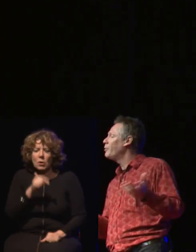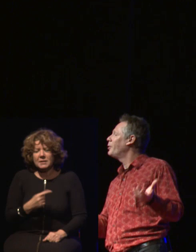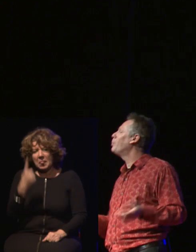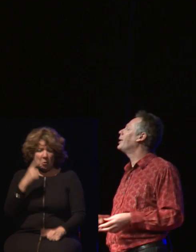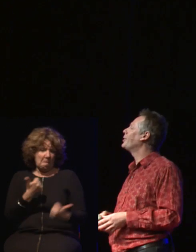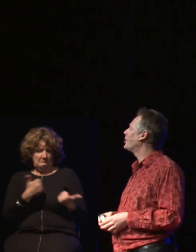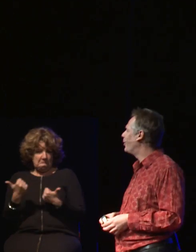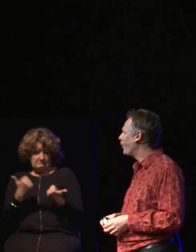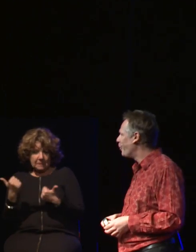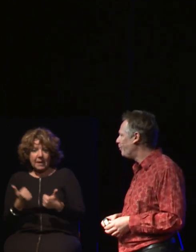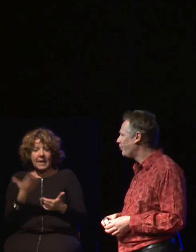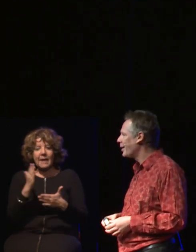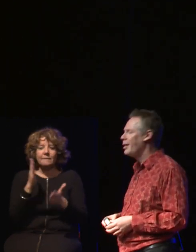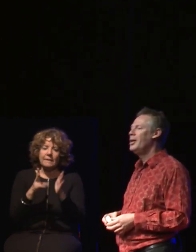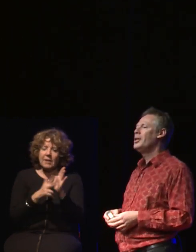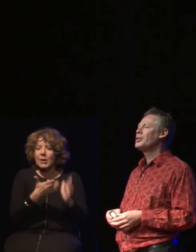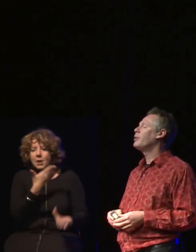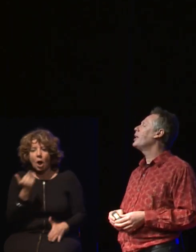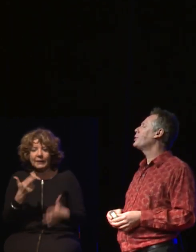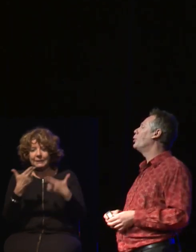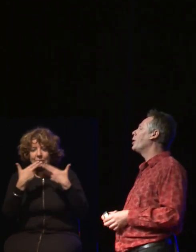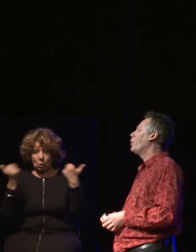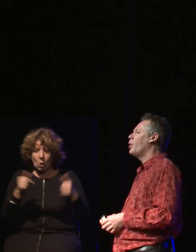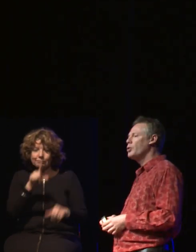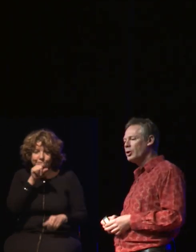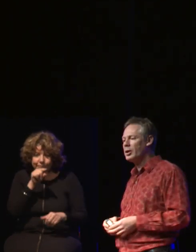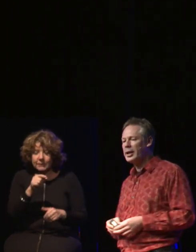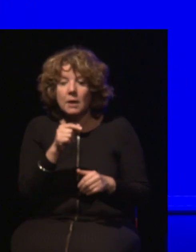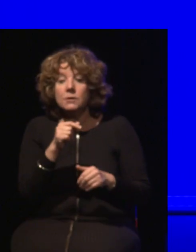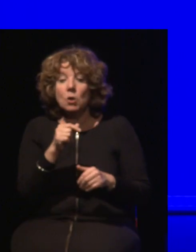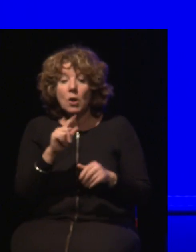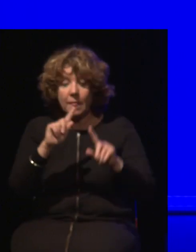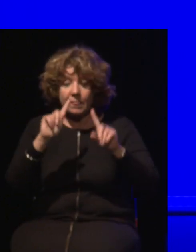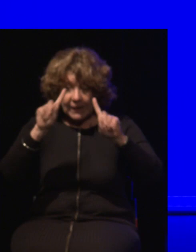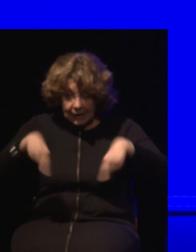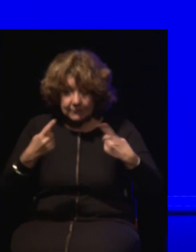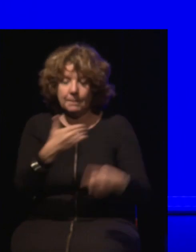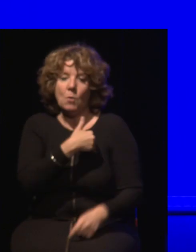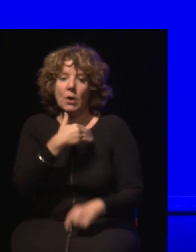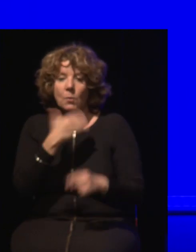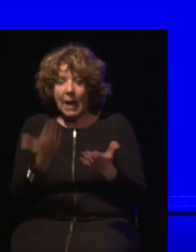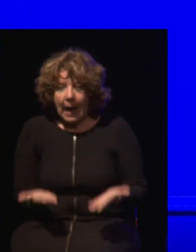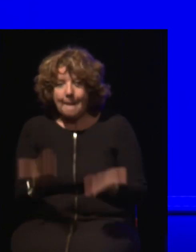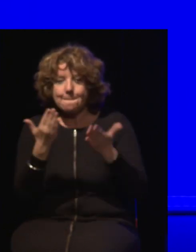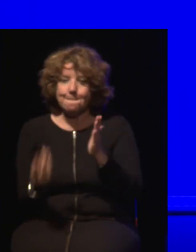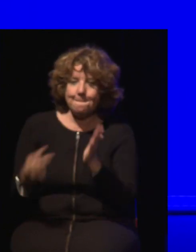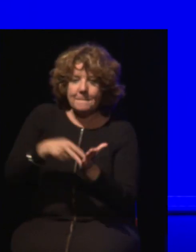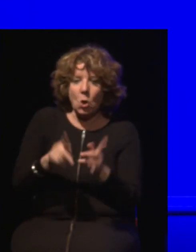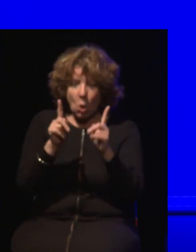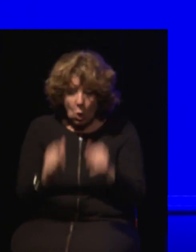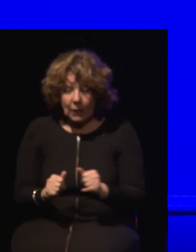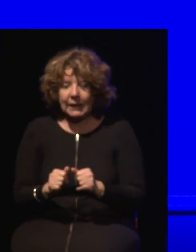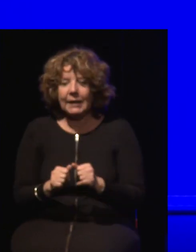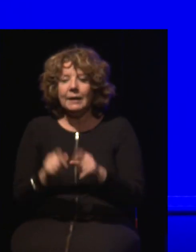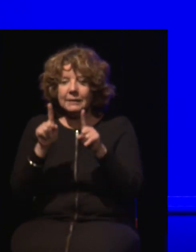I mean, they have a very pleasant song. So the next morning we rose early and we set off in the early hours